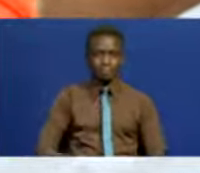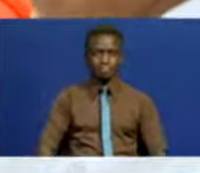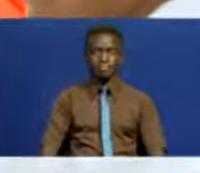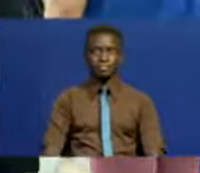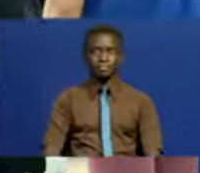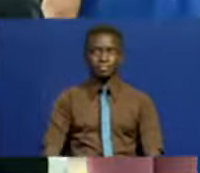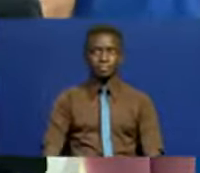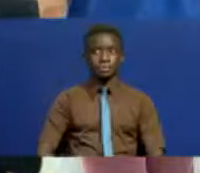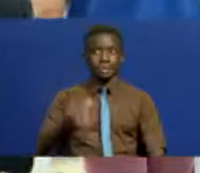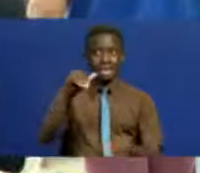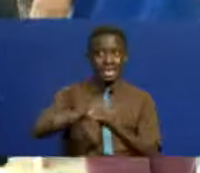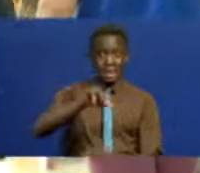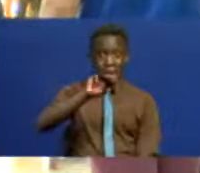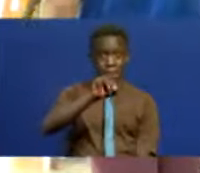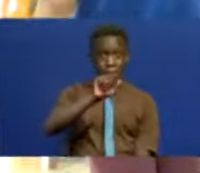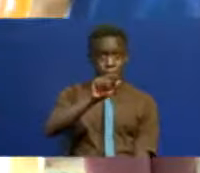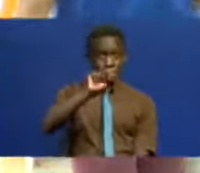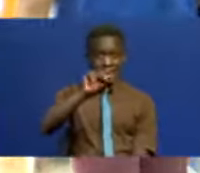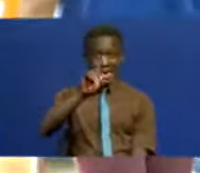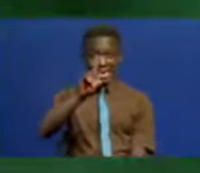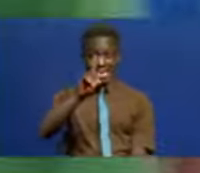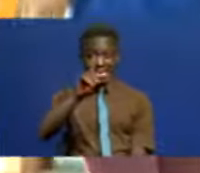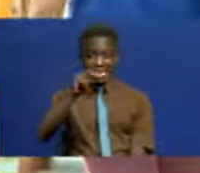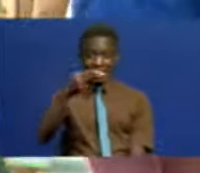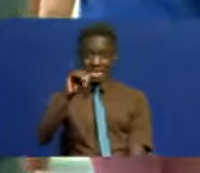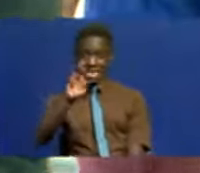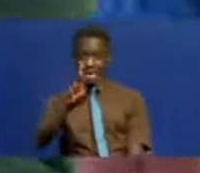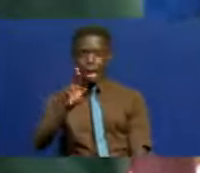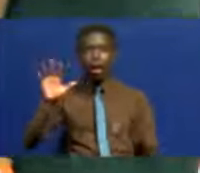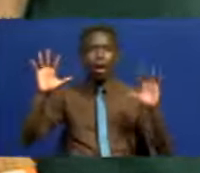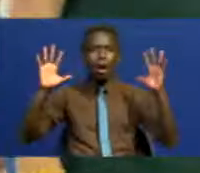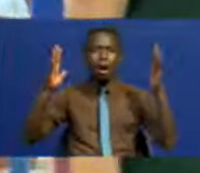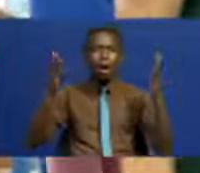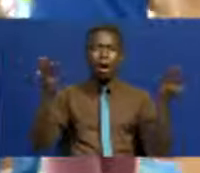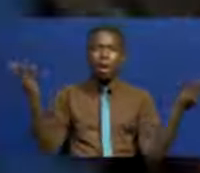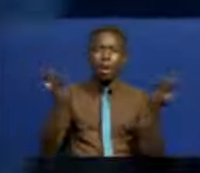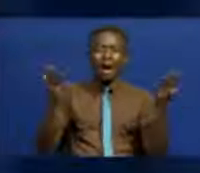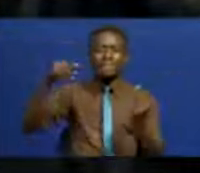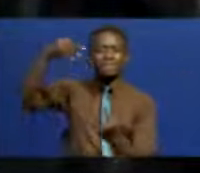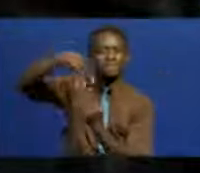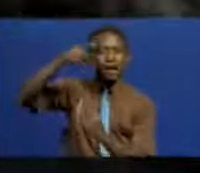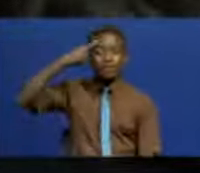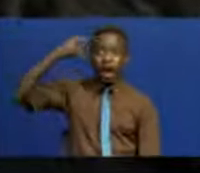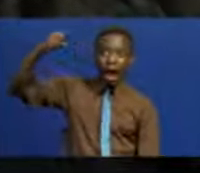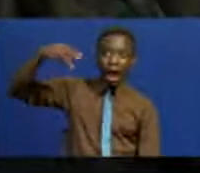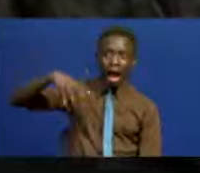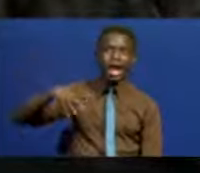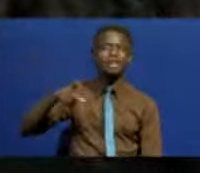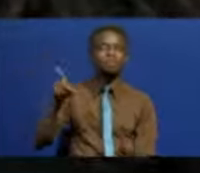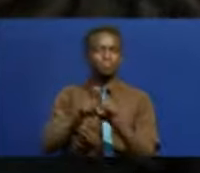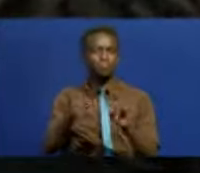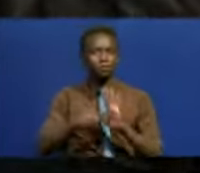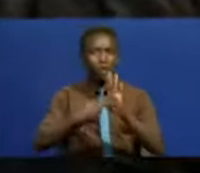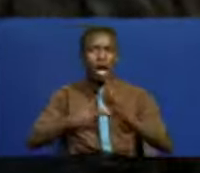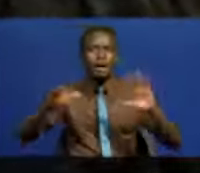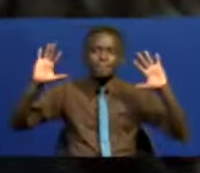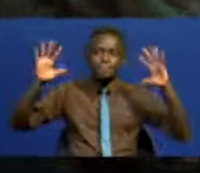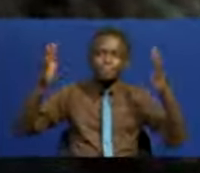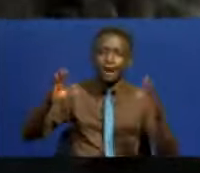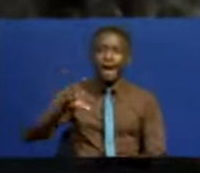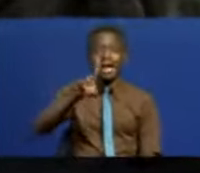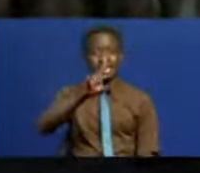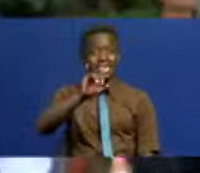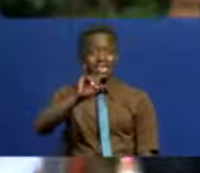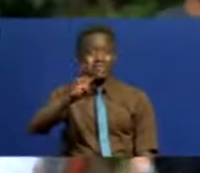At the Mandir, the celebration of the Festival of Lights prioritized the celebration of Diwali for the youngest